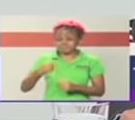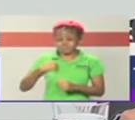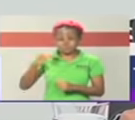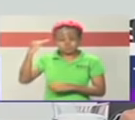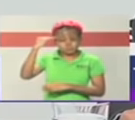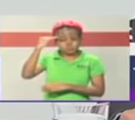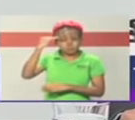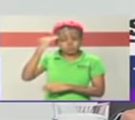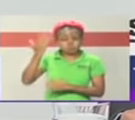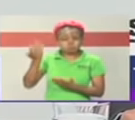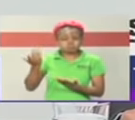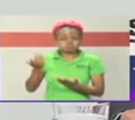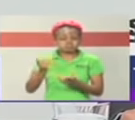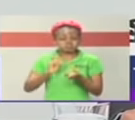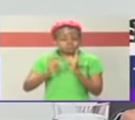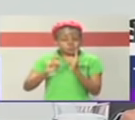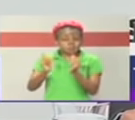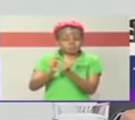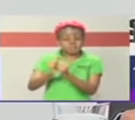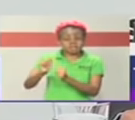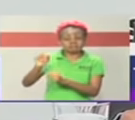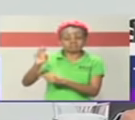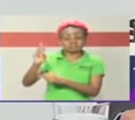from talking to the CMO,